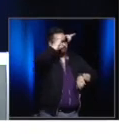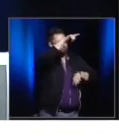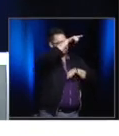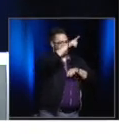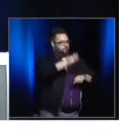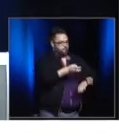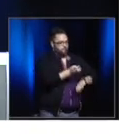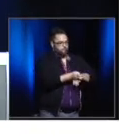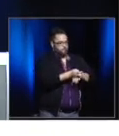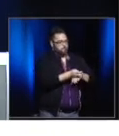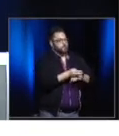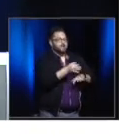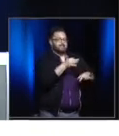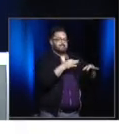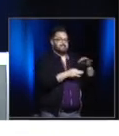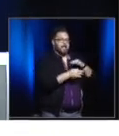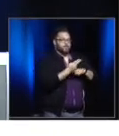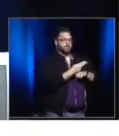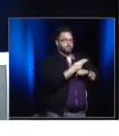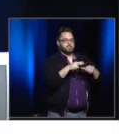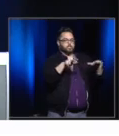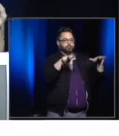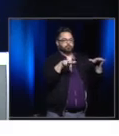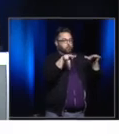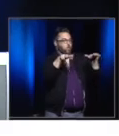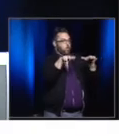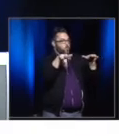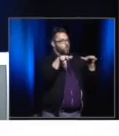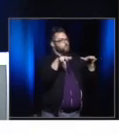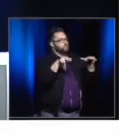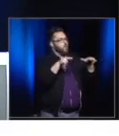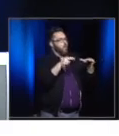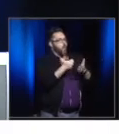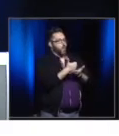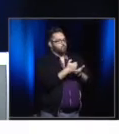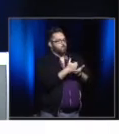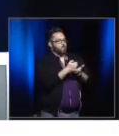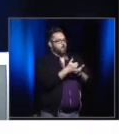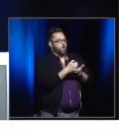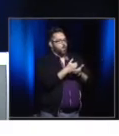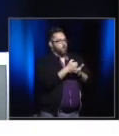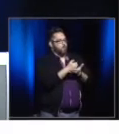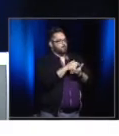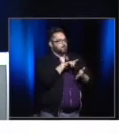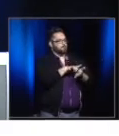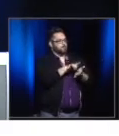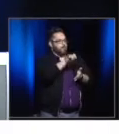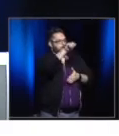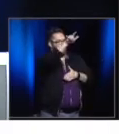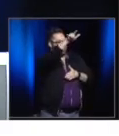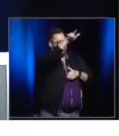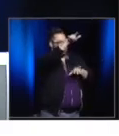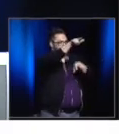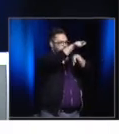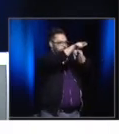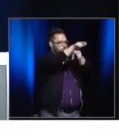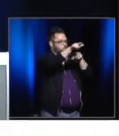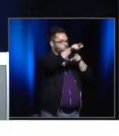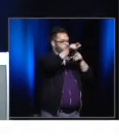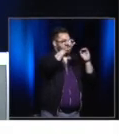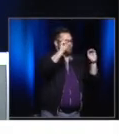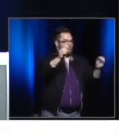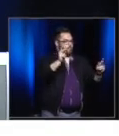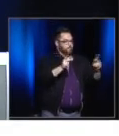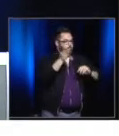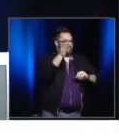remote, either a drone or a plane with camera rigs under it is sort of the way of the future. We've trialled this